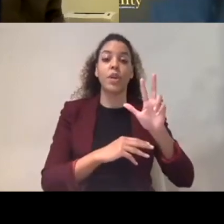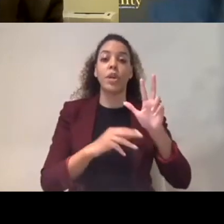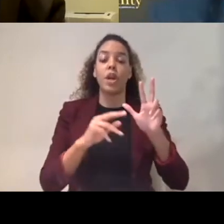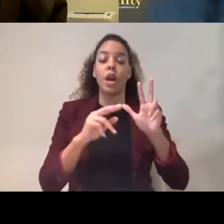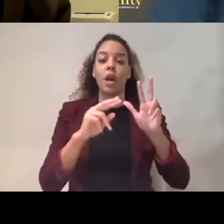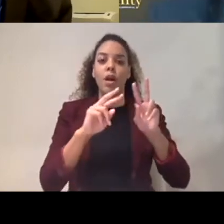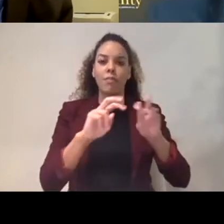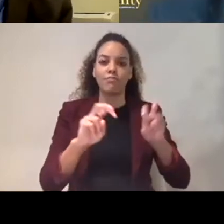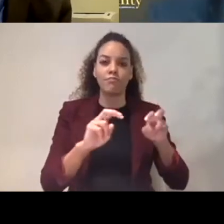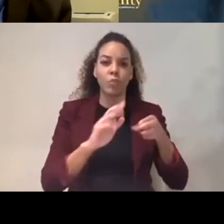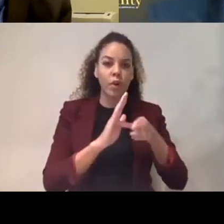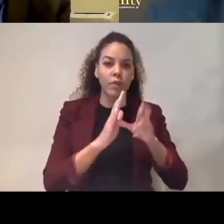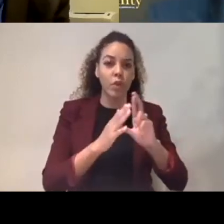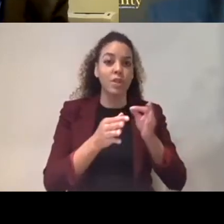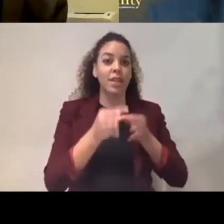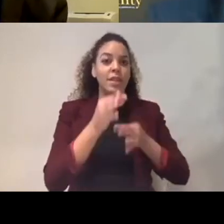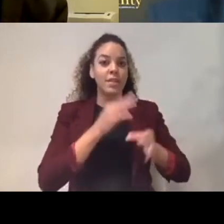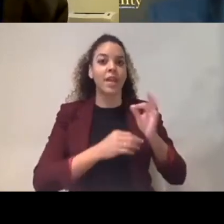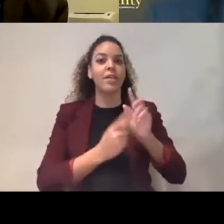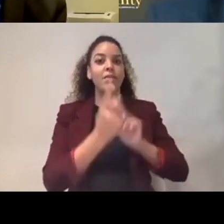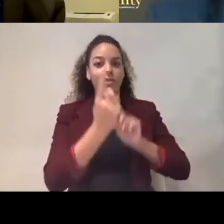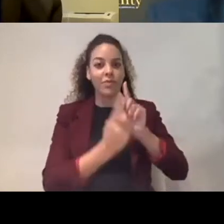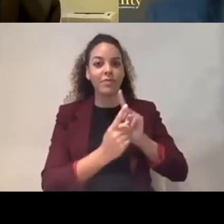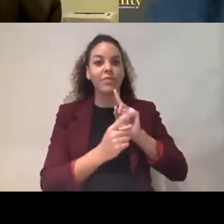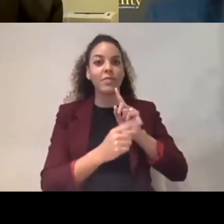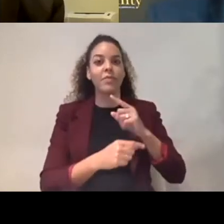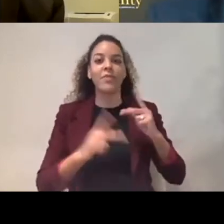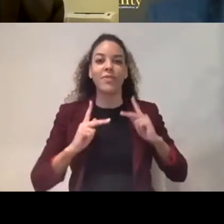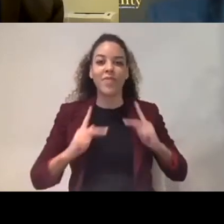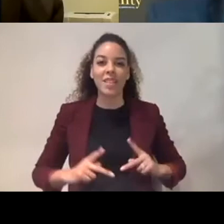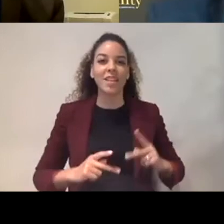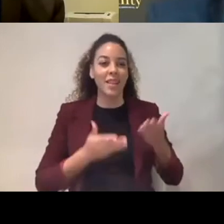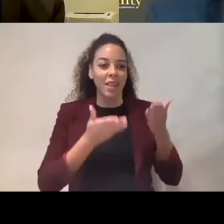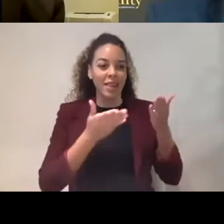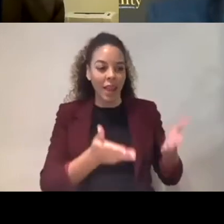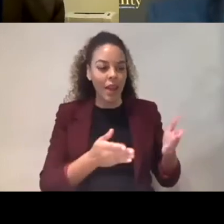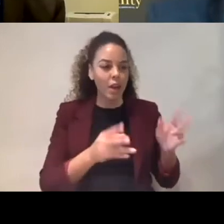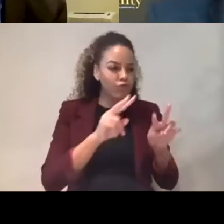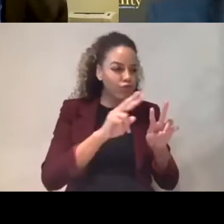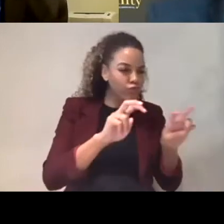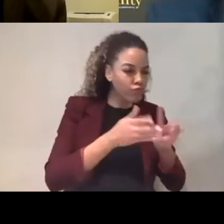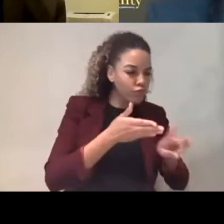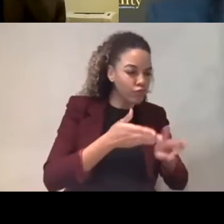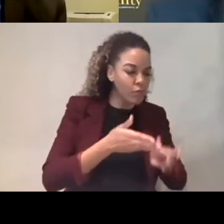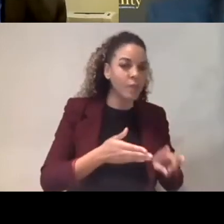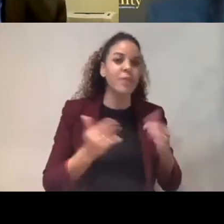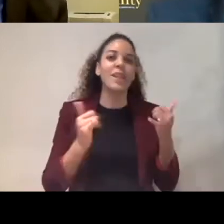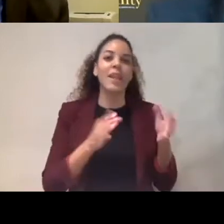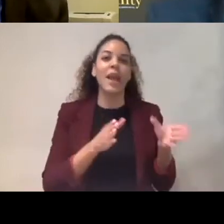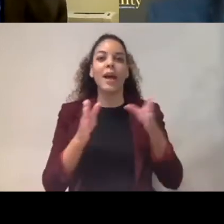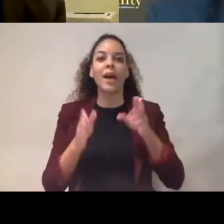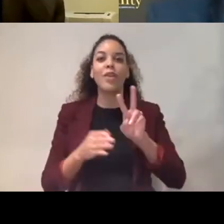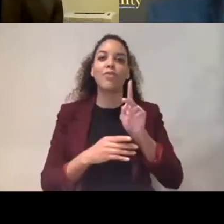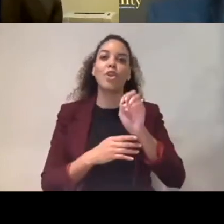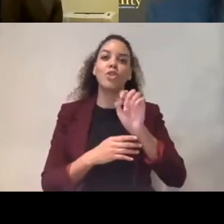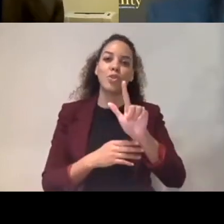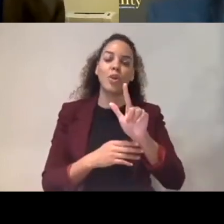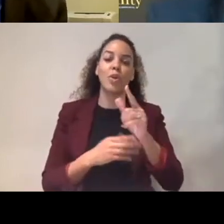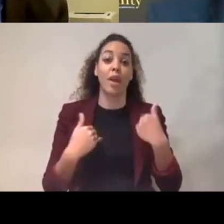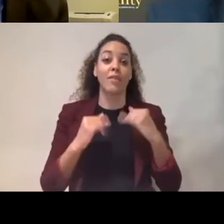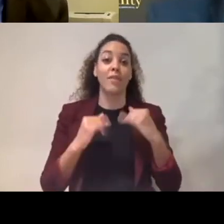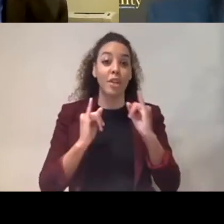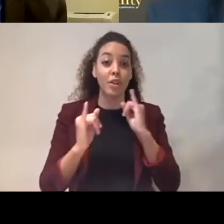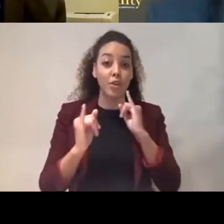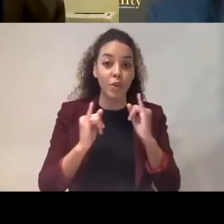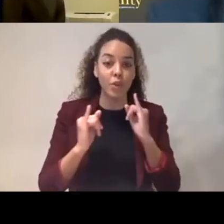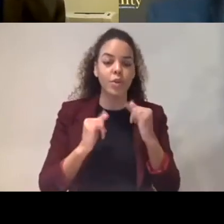going on site and physically inspecting premises, we are doing things virtually and by interviews, and also looking